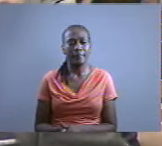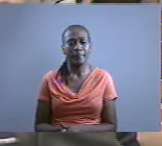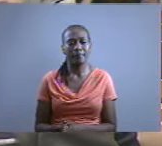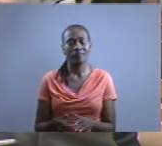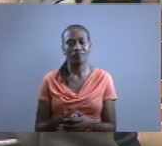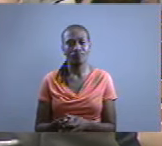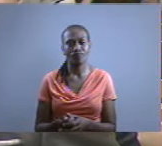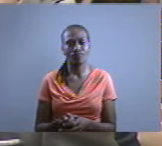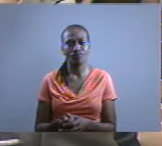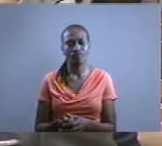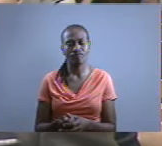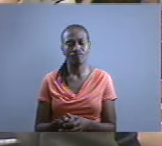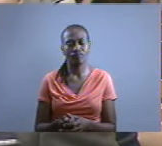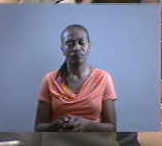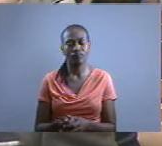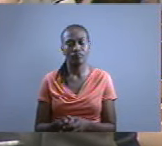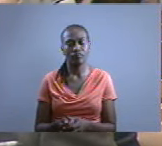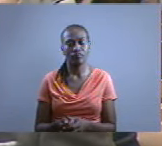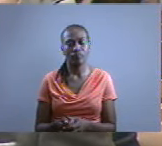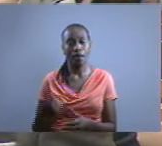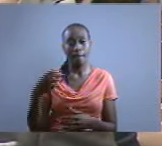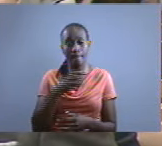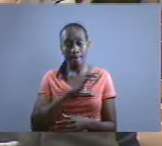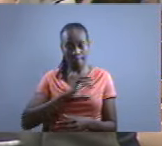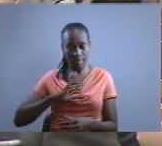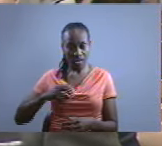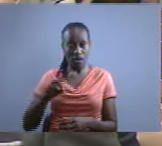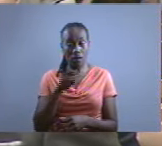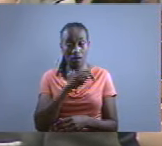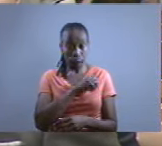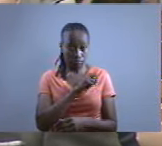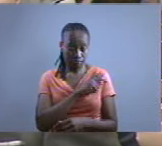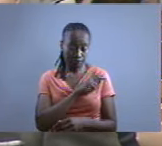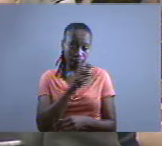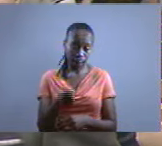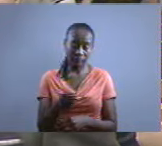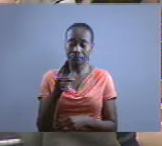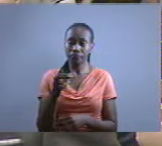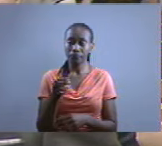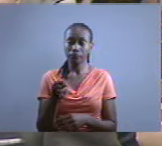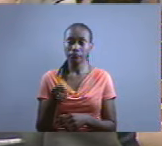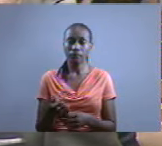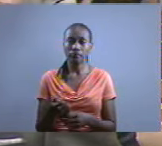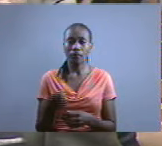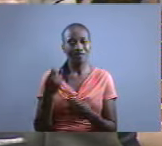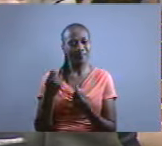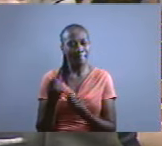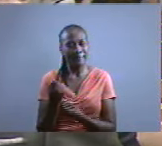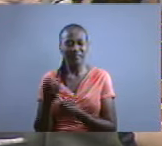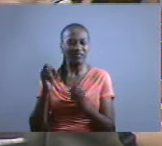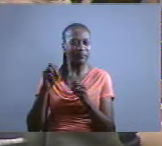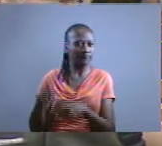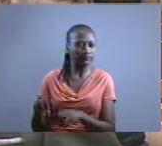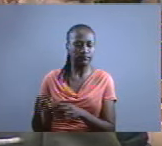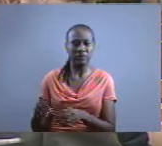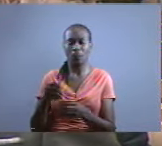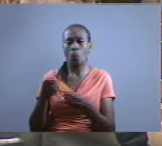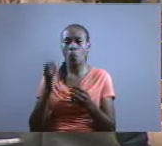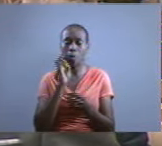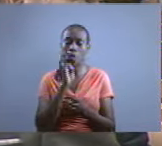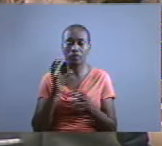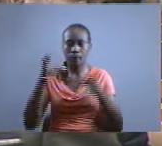Not to be outdone, the mayor of Zululand spent vast sum in the 3 wards delivering water tanks